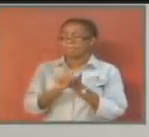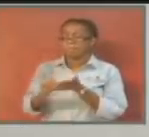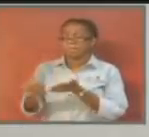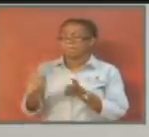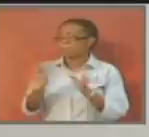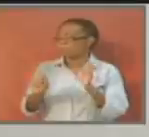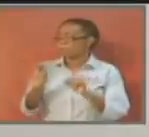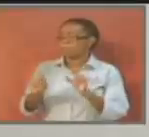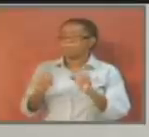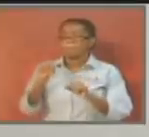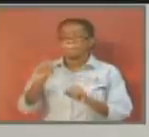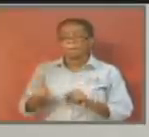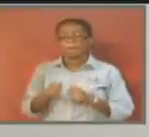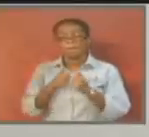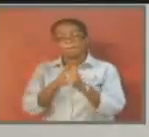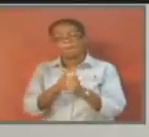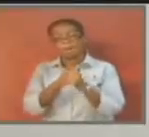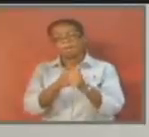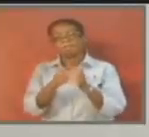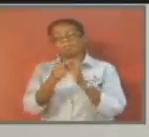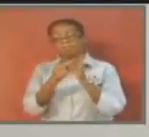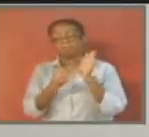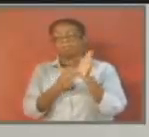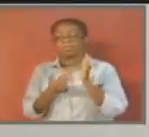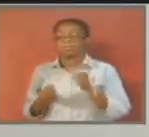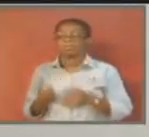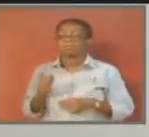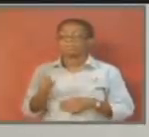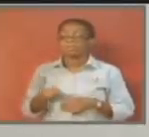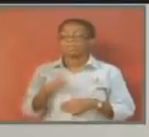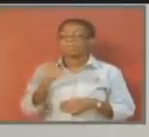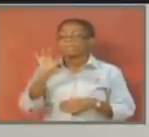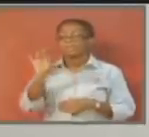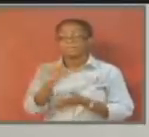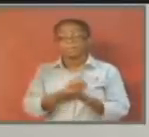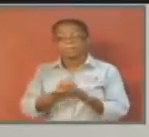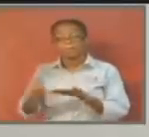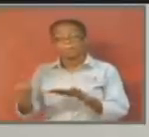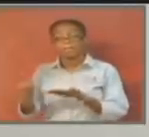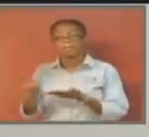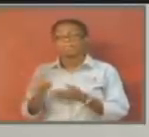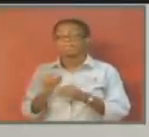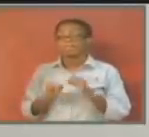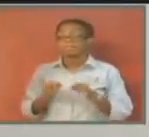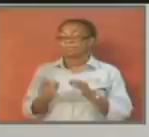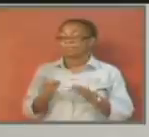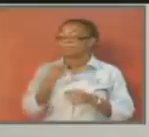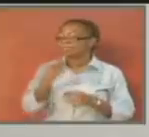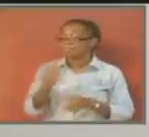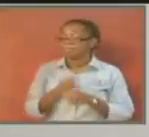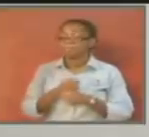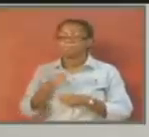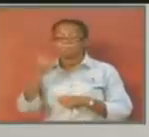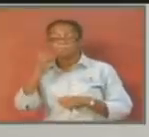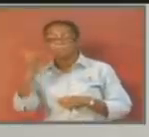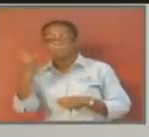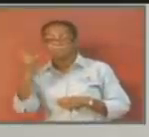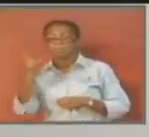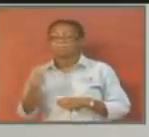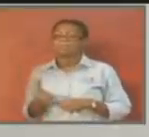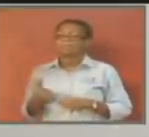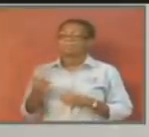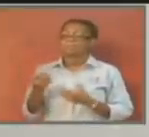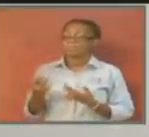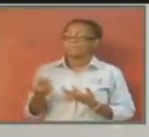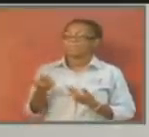adhere to that 8 to 9 week window if you have not received a call, but likely you will receive a call. We